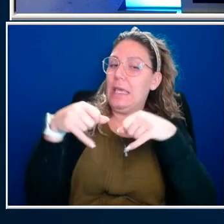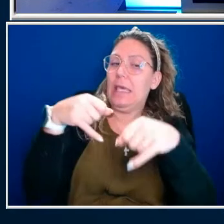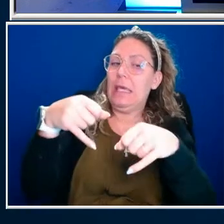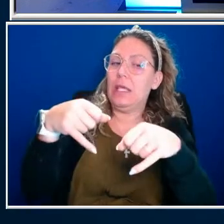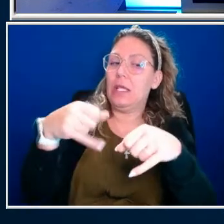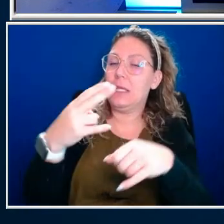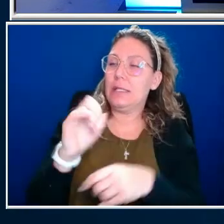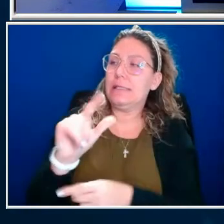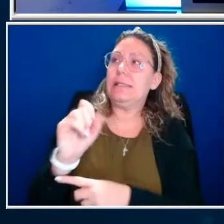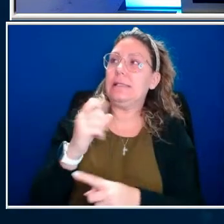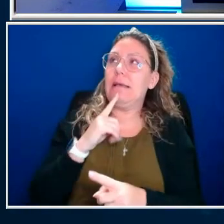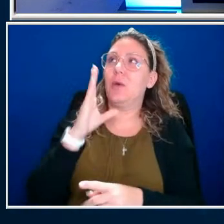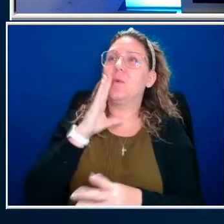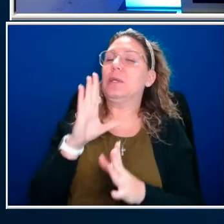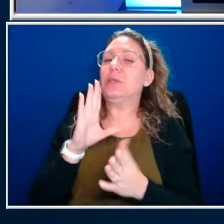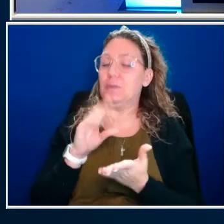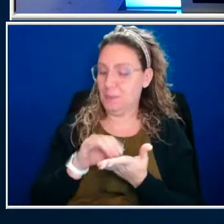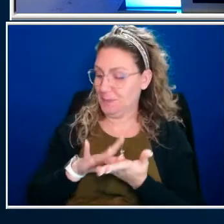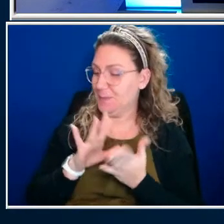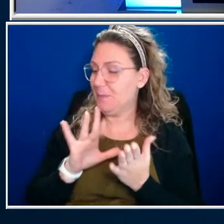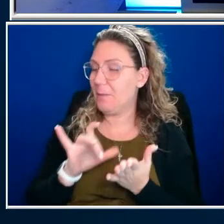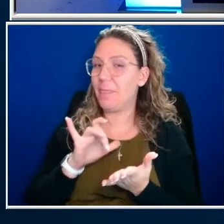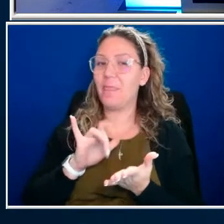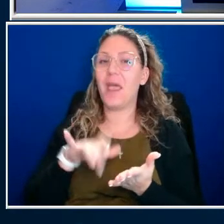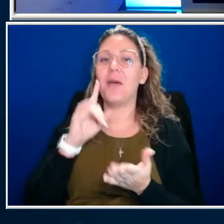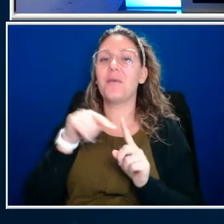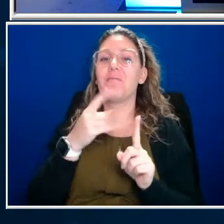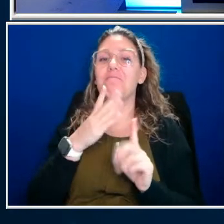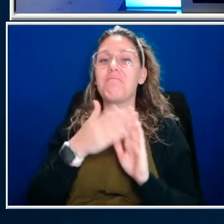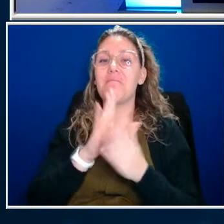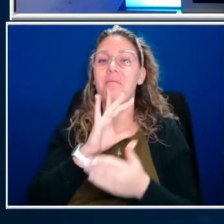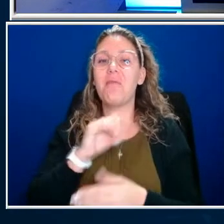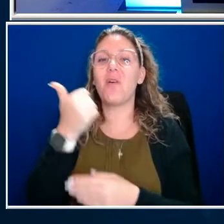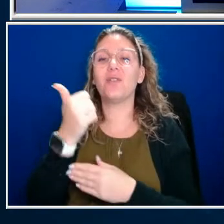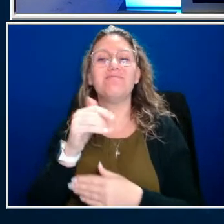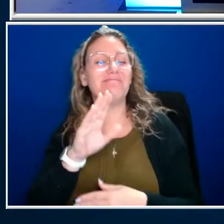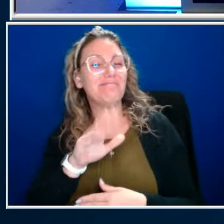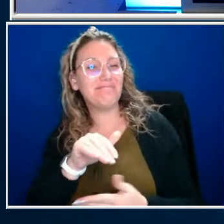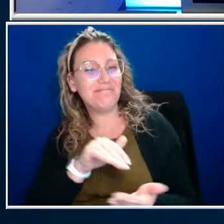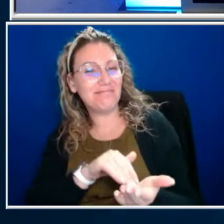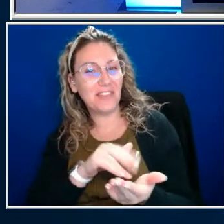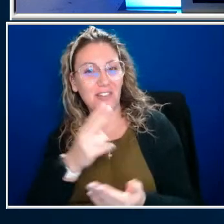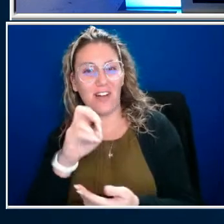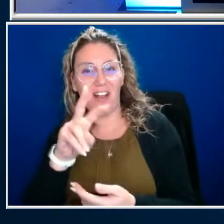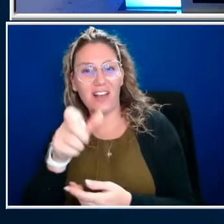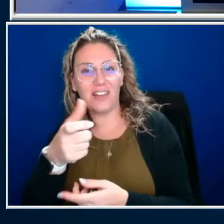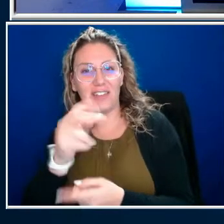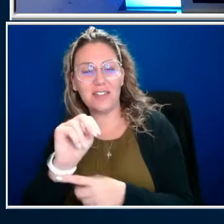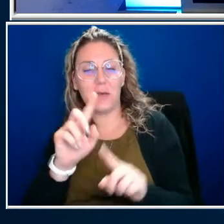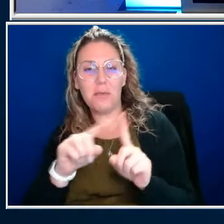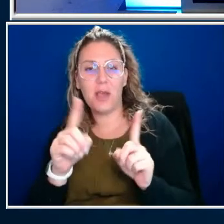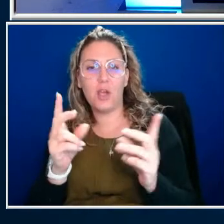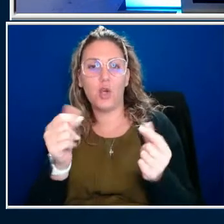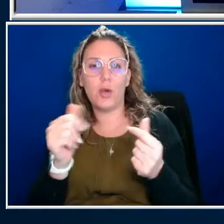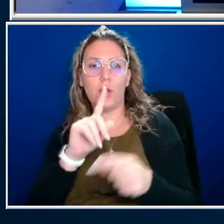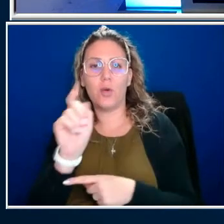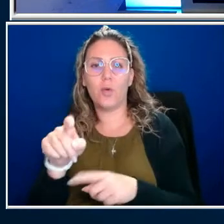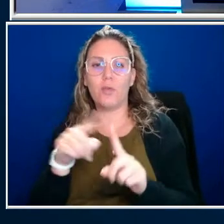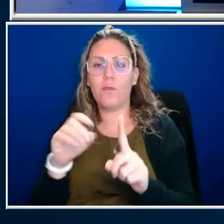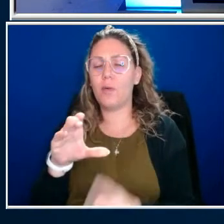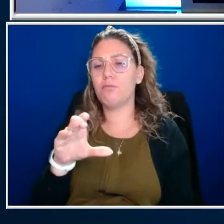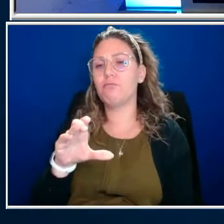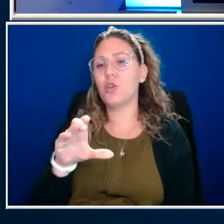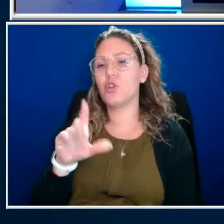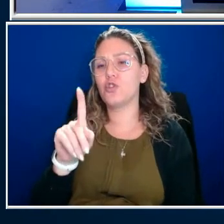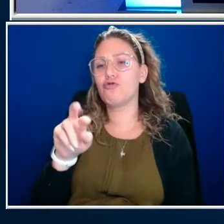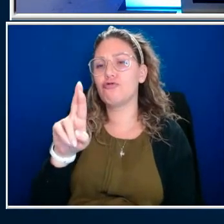get older. Dr. Hawkinson, I want to get to your final thoughts, but a quick question for you is from Christine. When you talk about